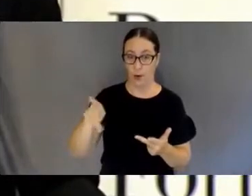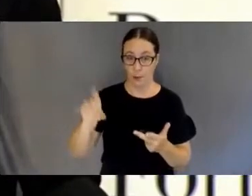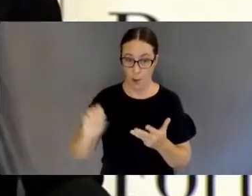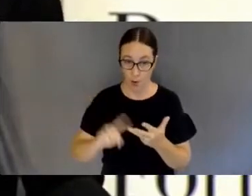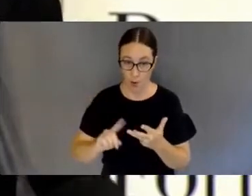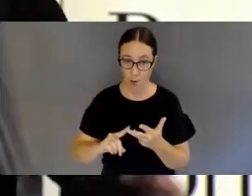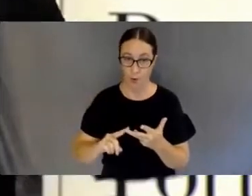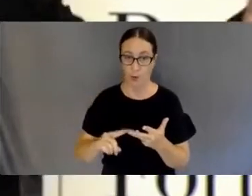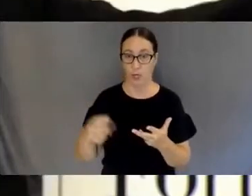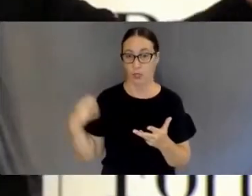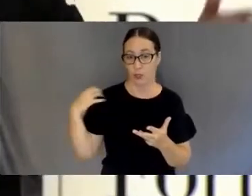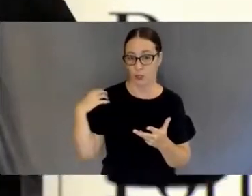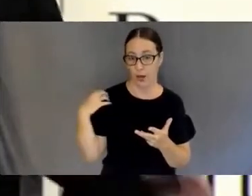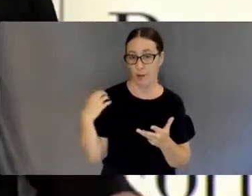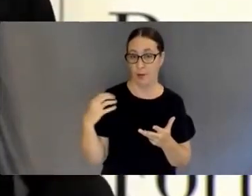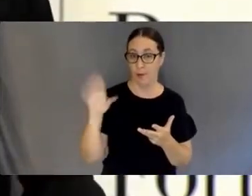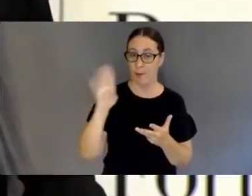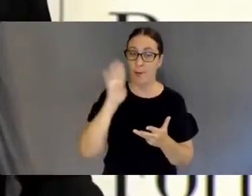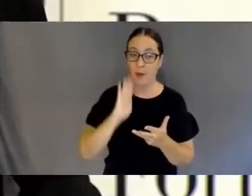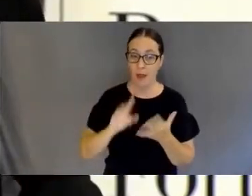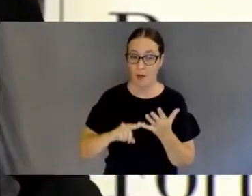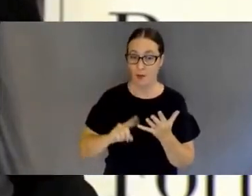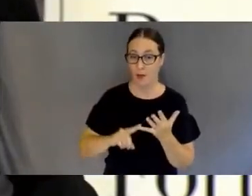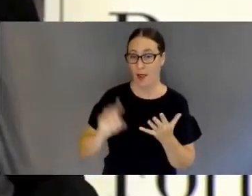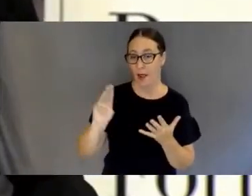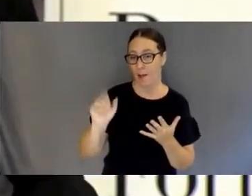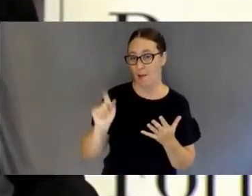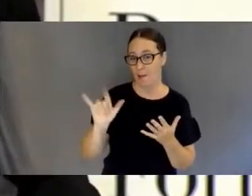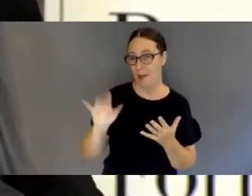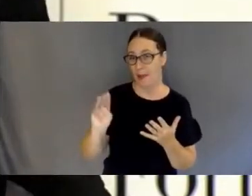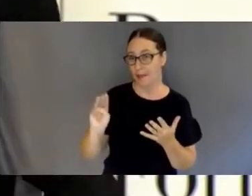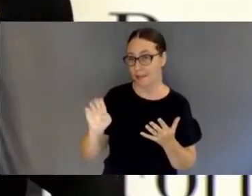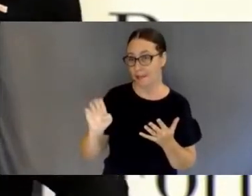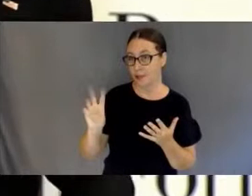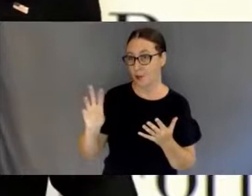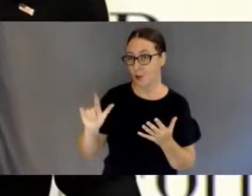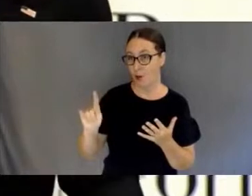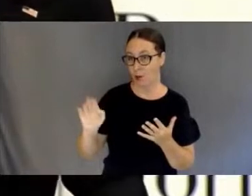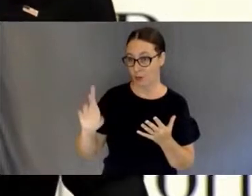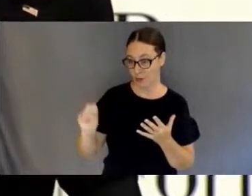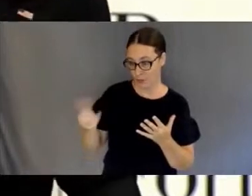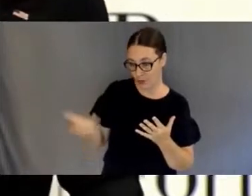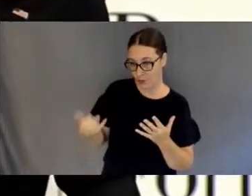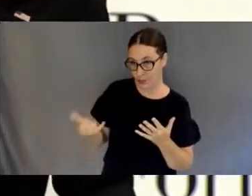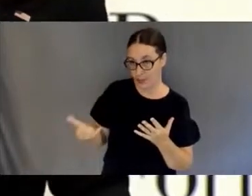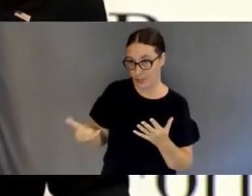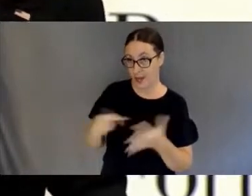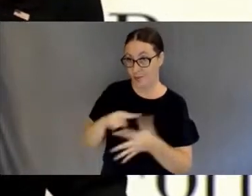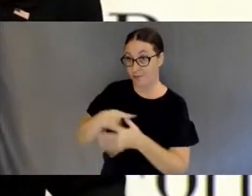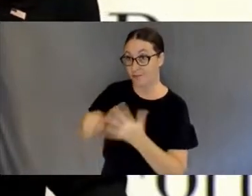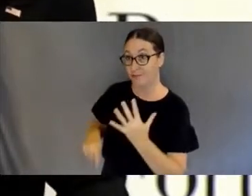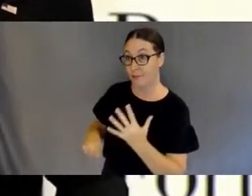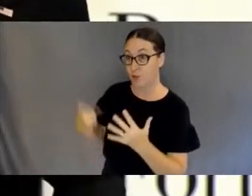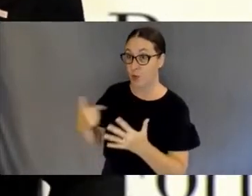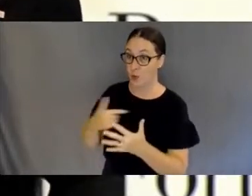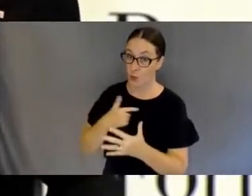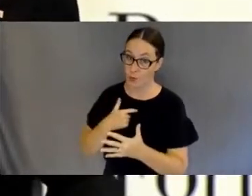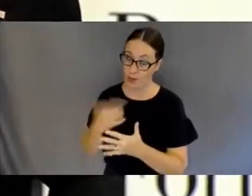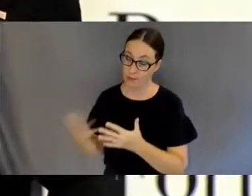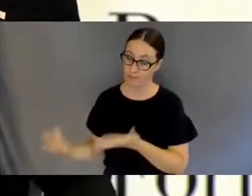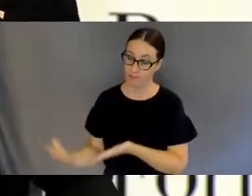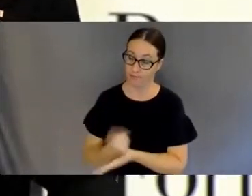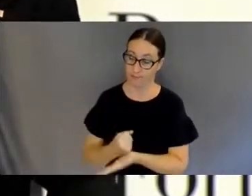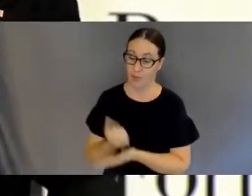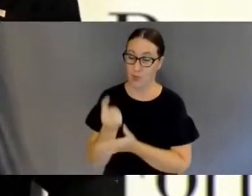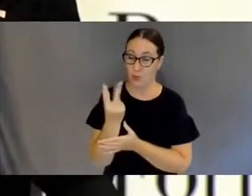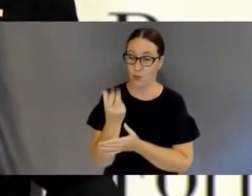Sherrod Brown, and Chairwoman Maxine Waters, who is here today. Together, we secured $12